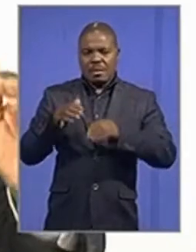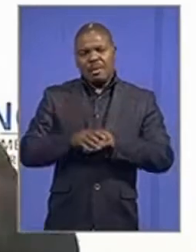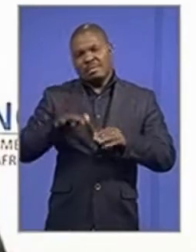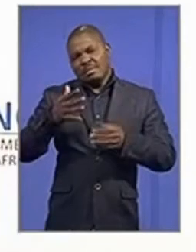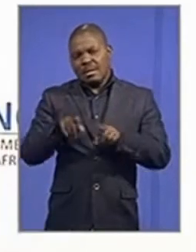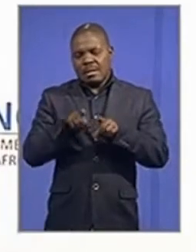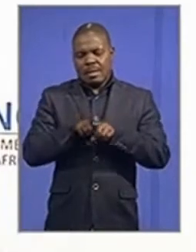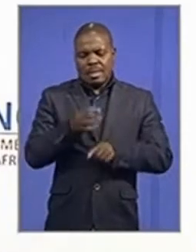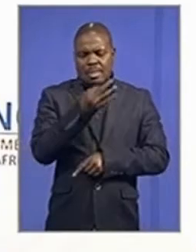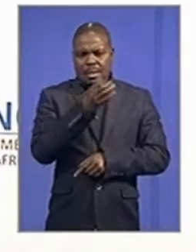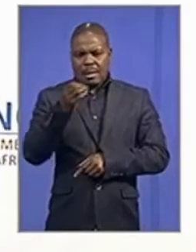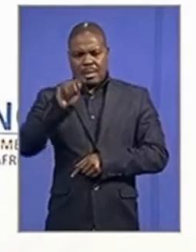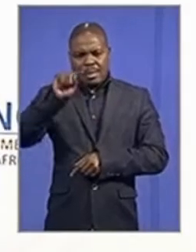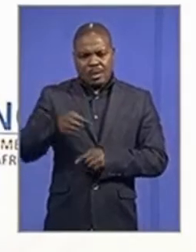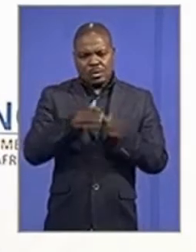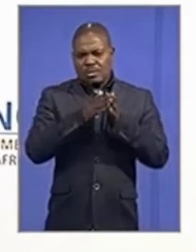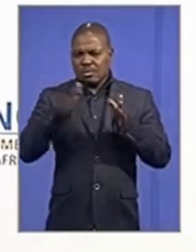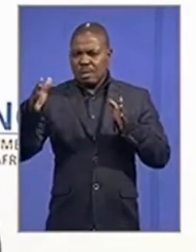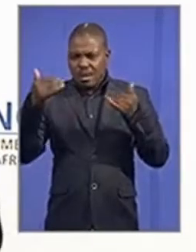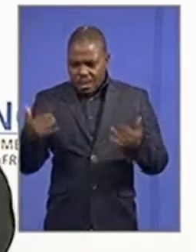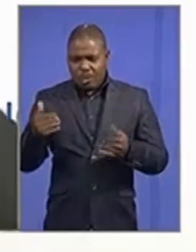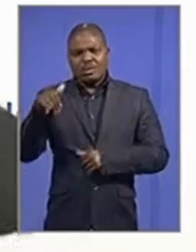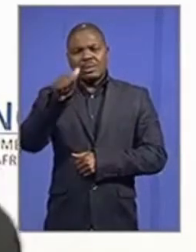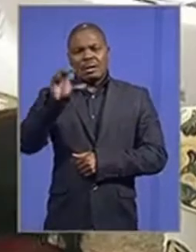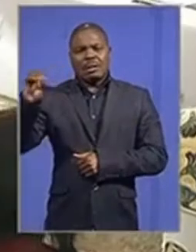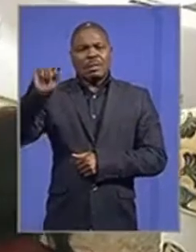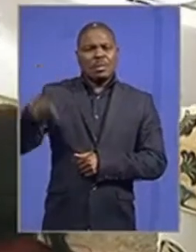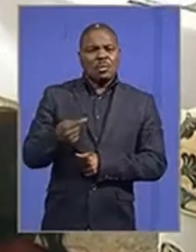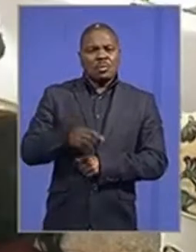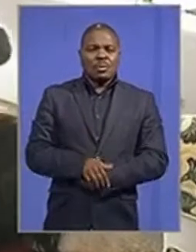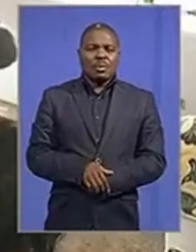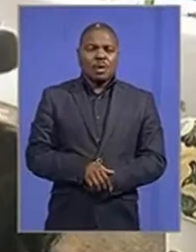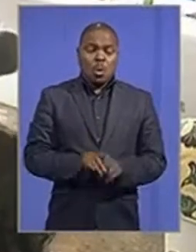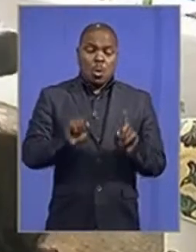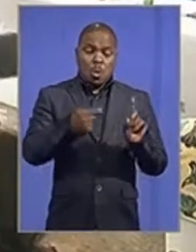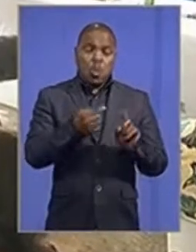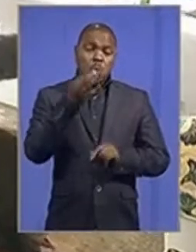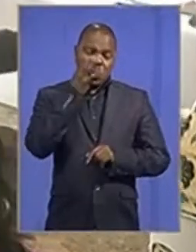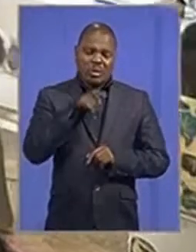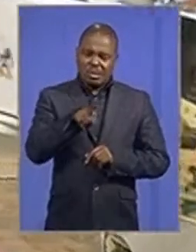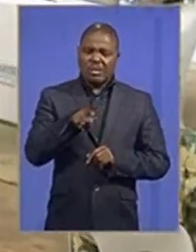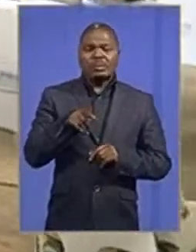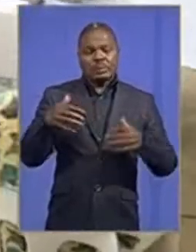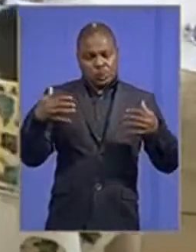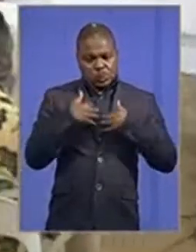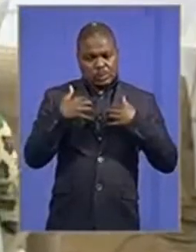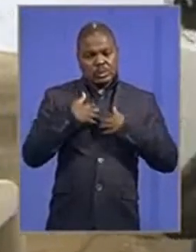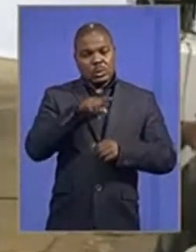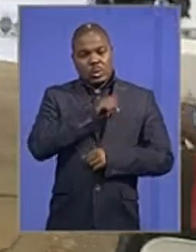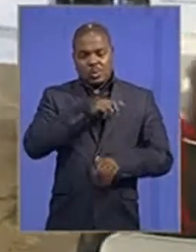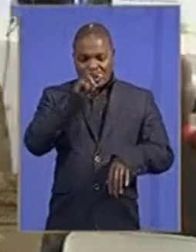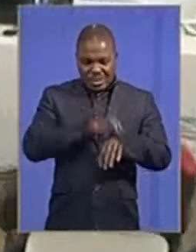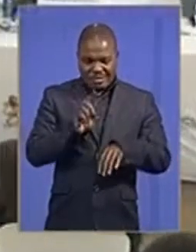of 300,000 to the average of 600,000. Makhura o re dipalopalo tše di a hlobaetša ka gona o nyaka go